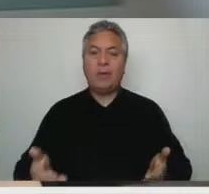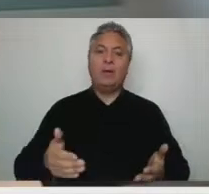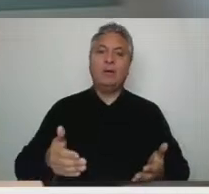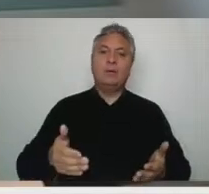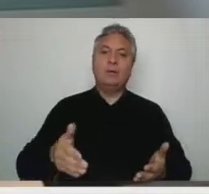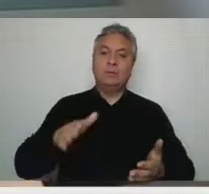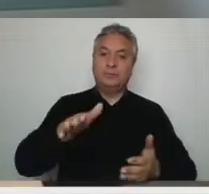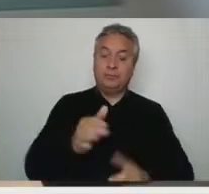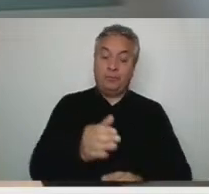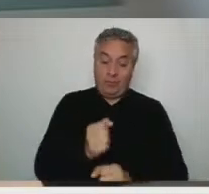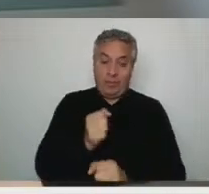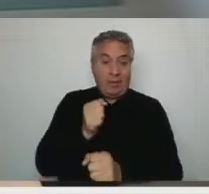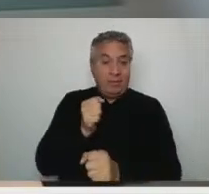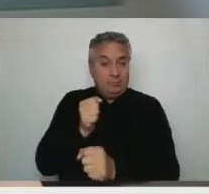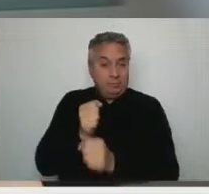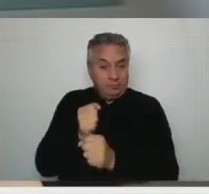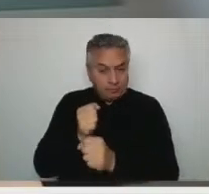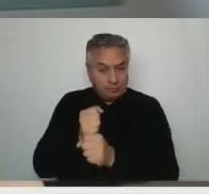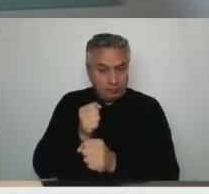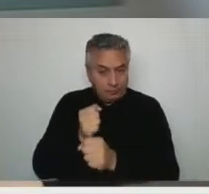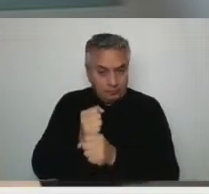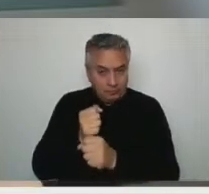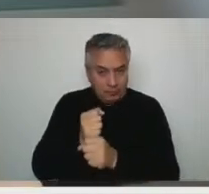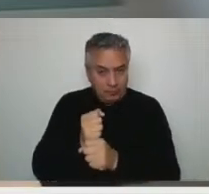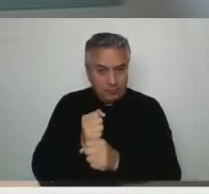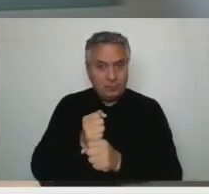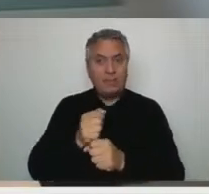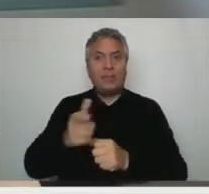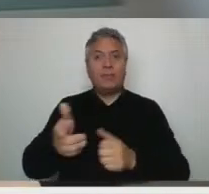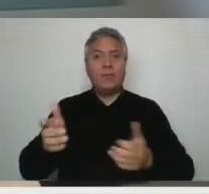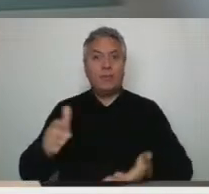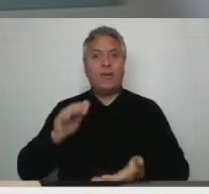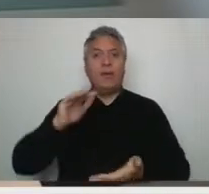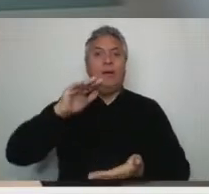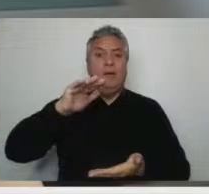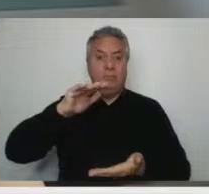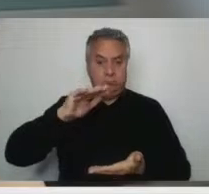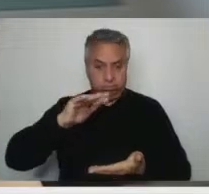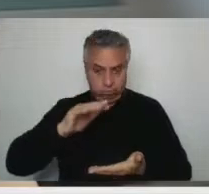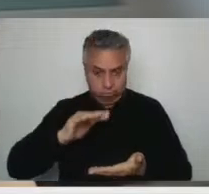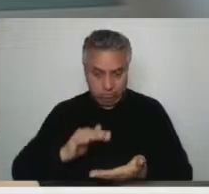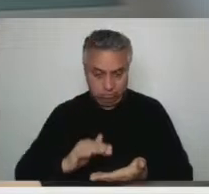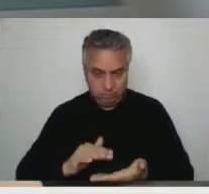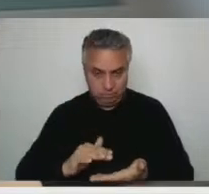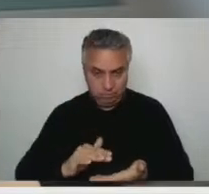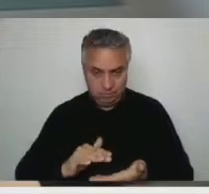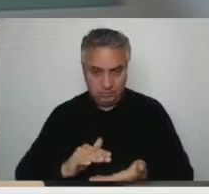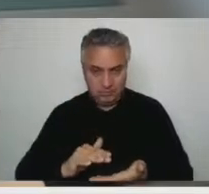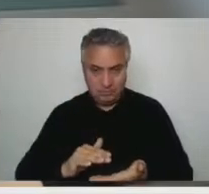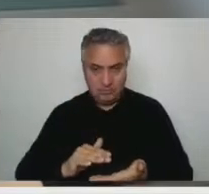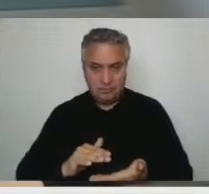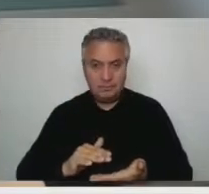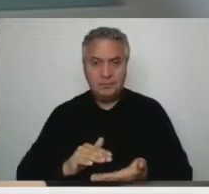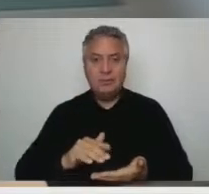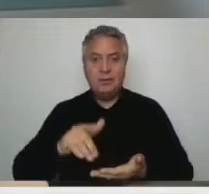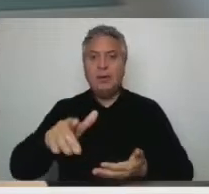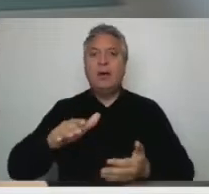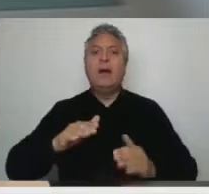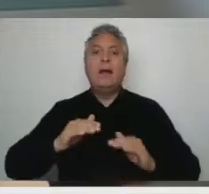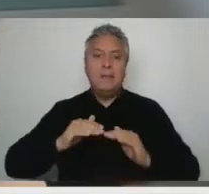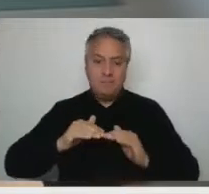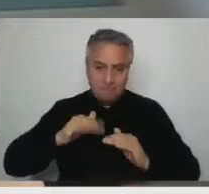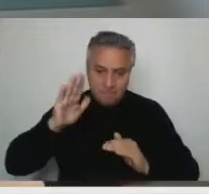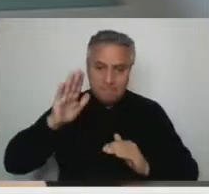harder. It would be much better if child poverty was getting less. The example from